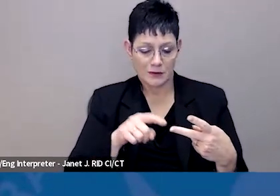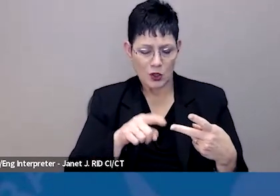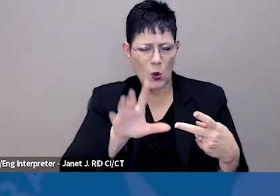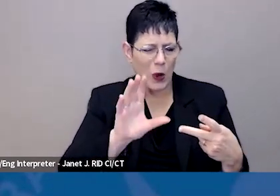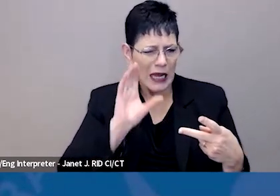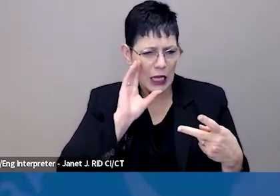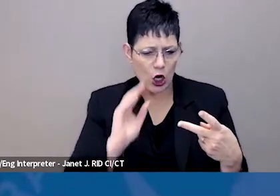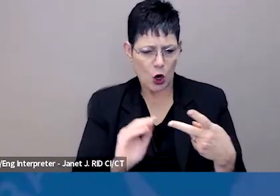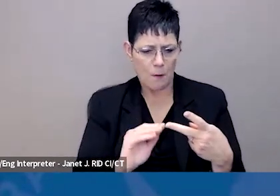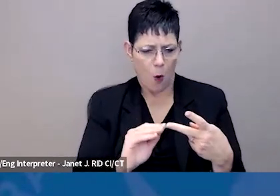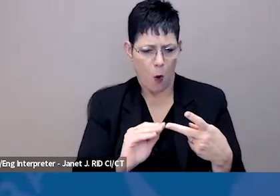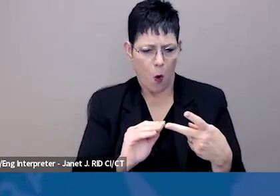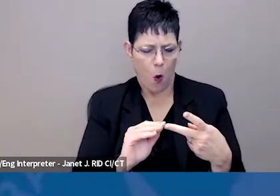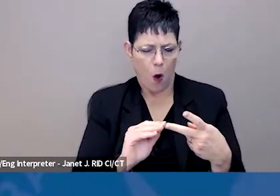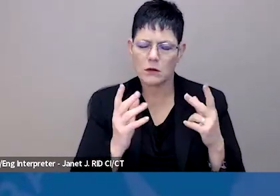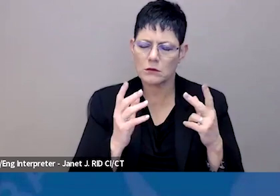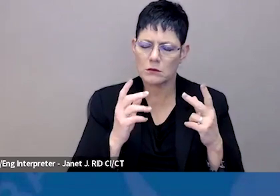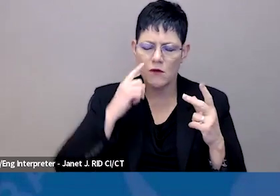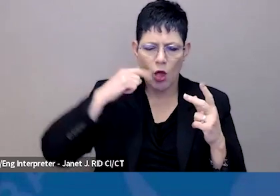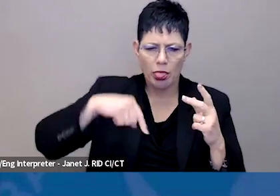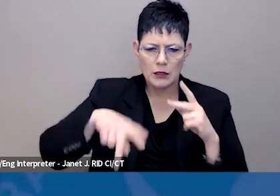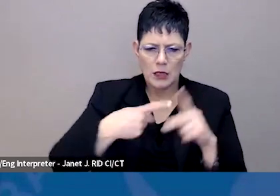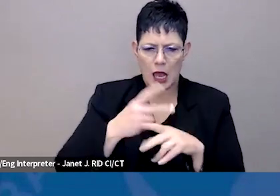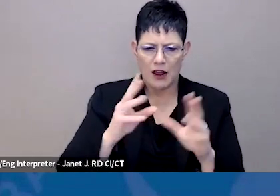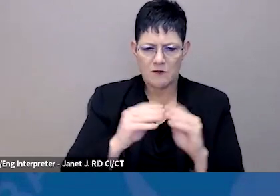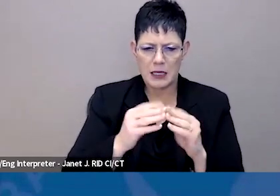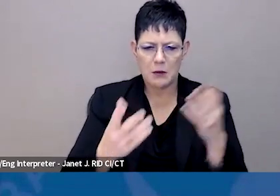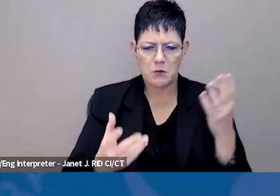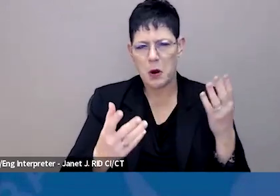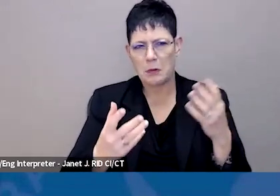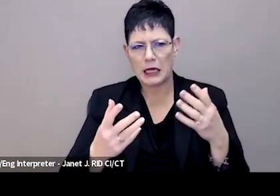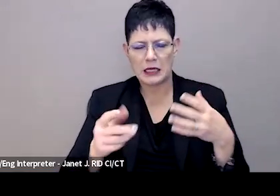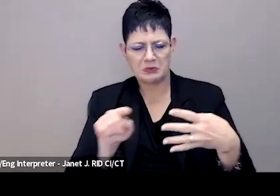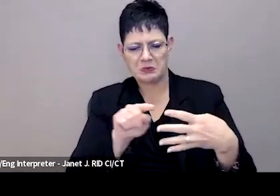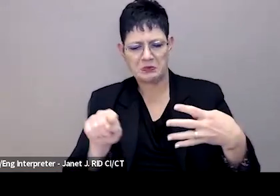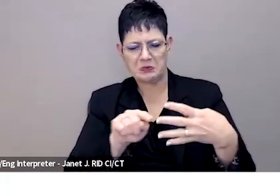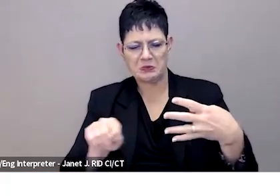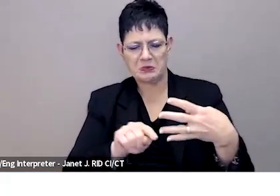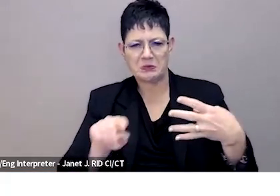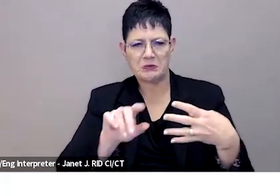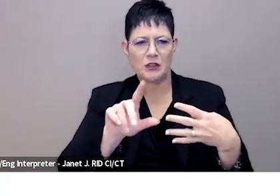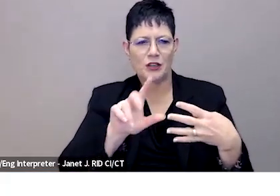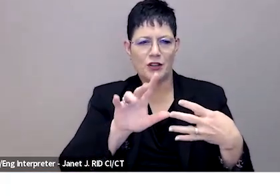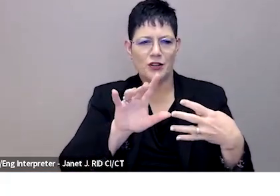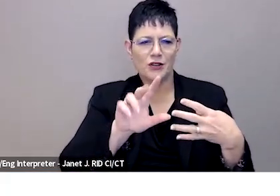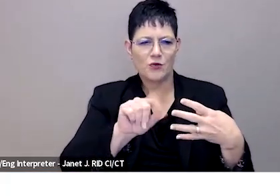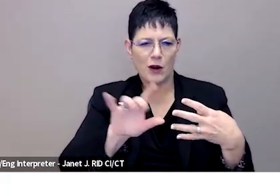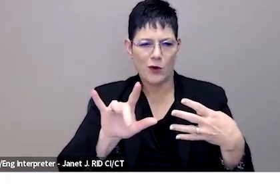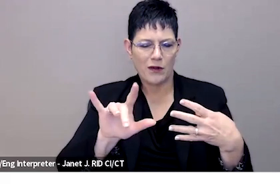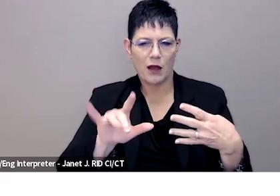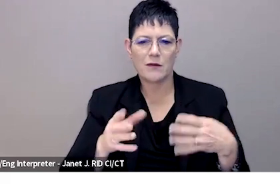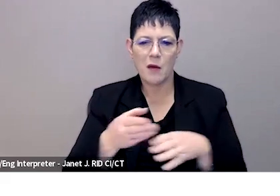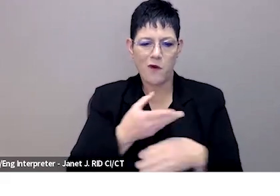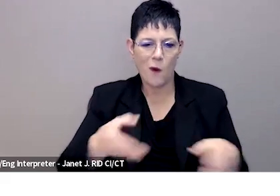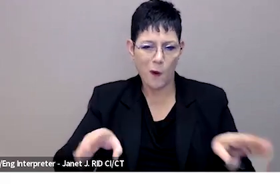more about a future Raise Council meeting in early 2025. Before we close out, I